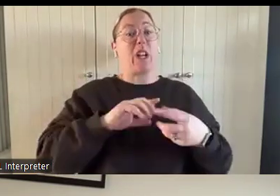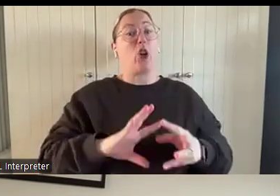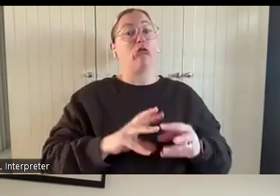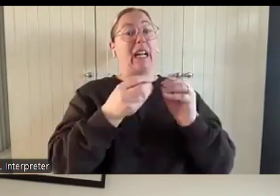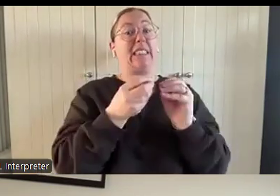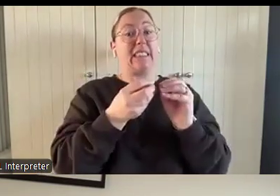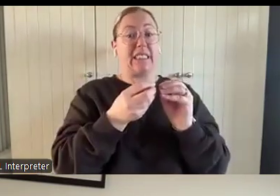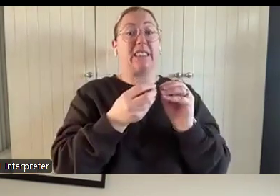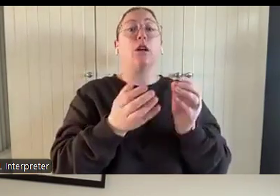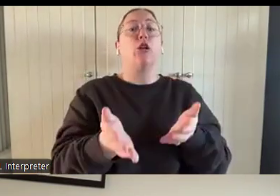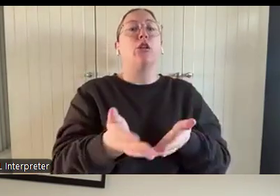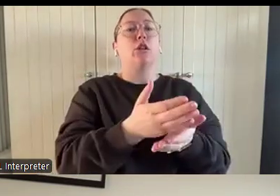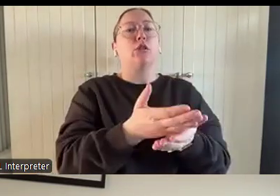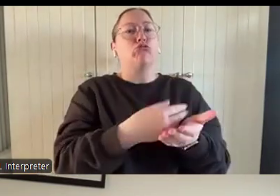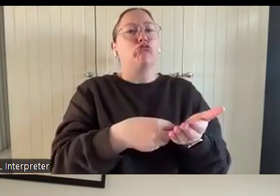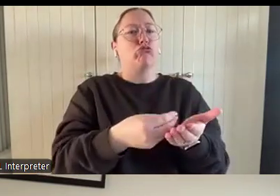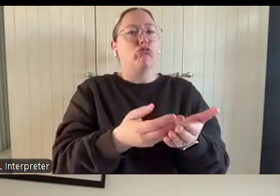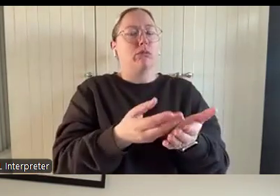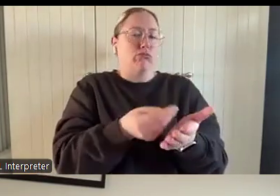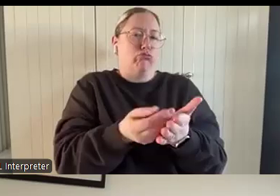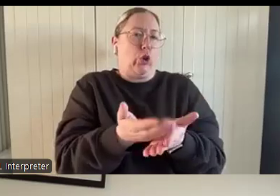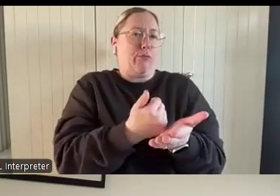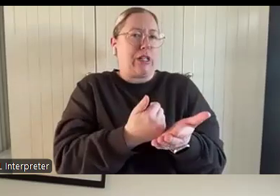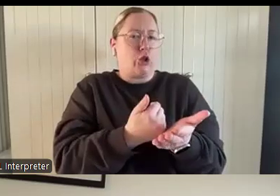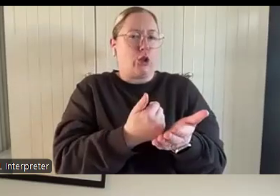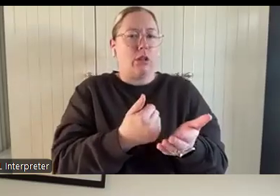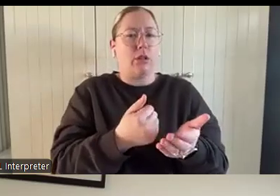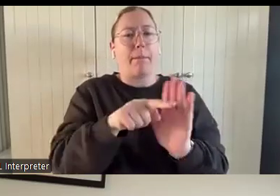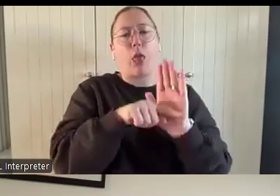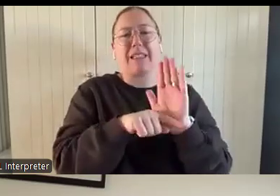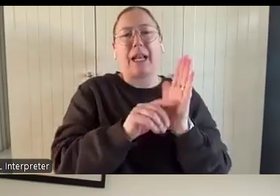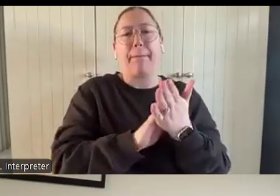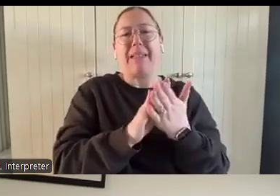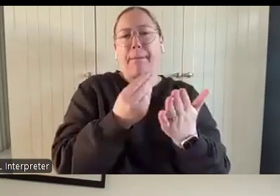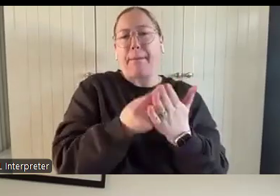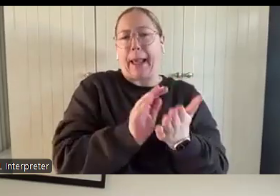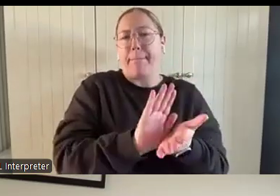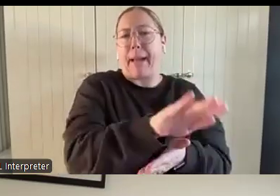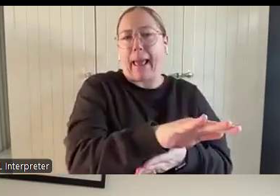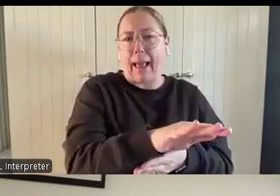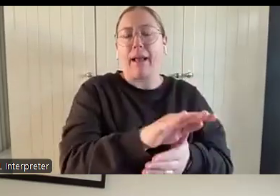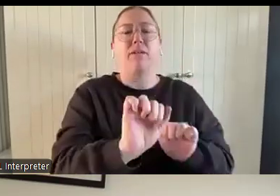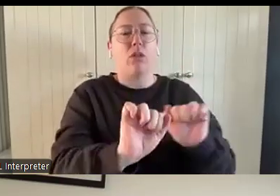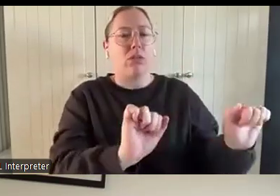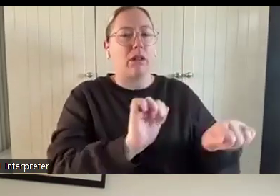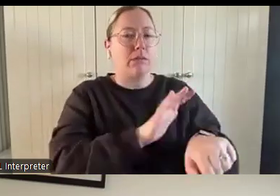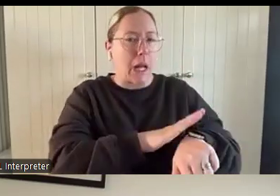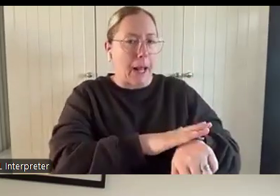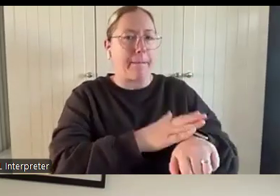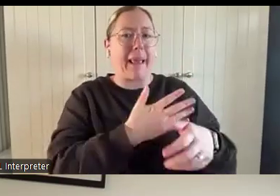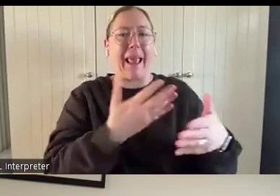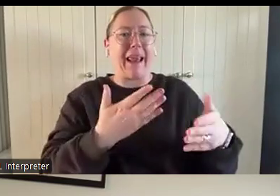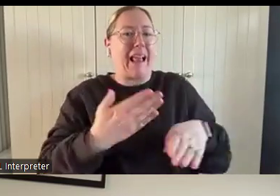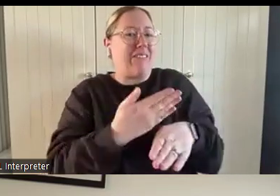monetary or gift voucher remuneration for people's time in any engagement activities we are running. We have